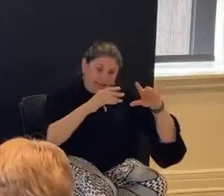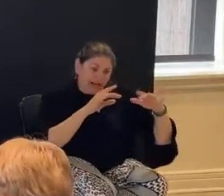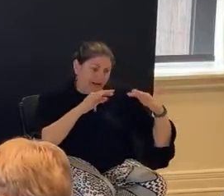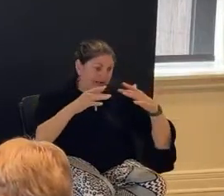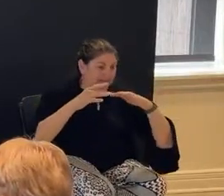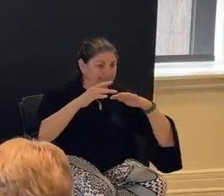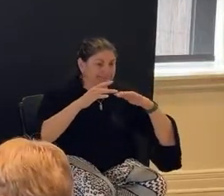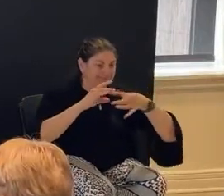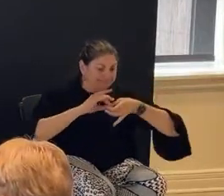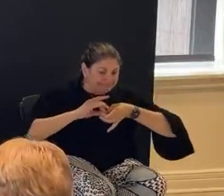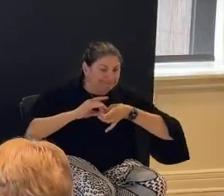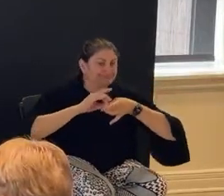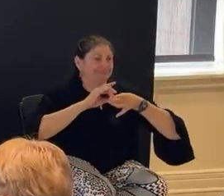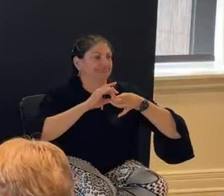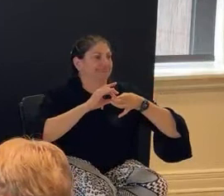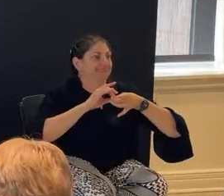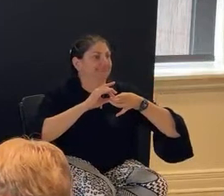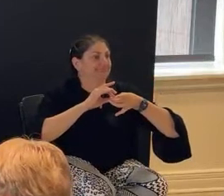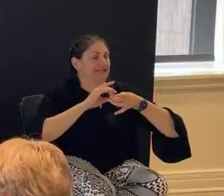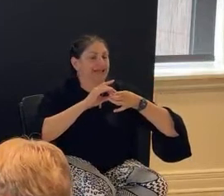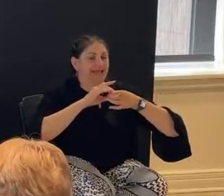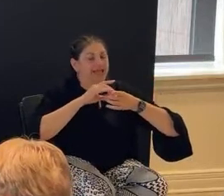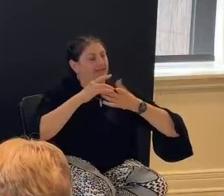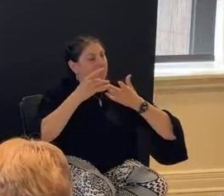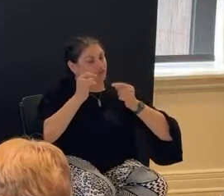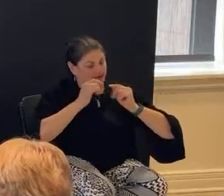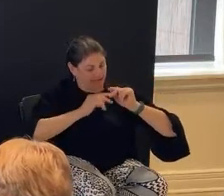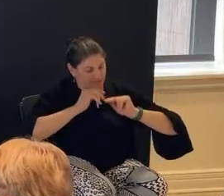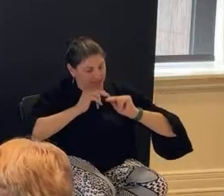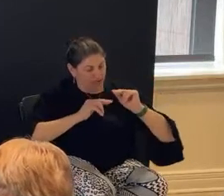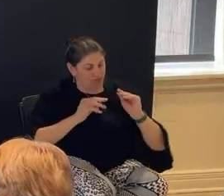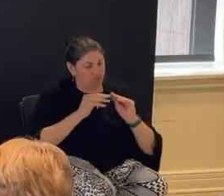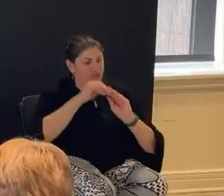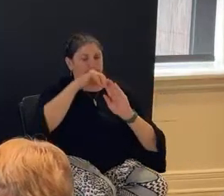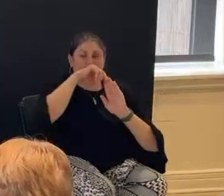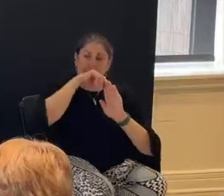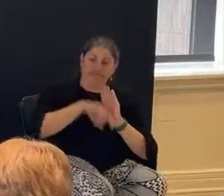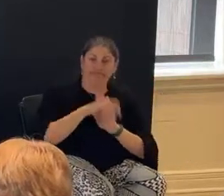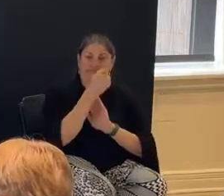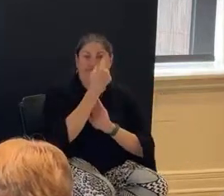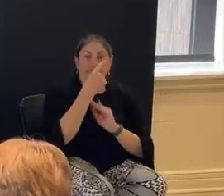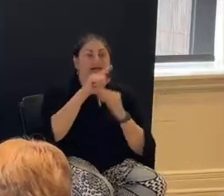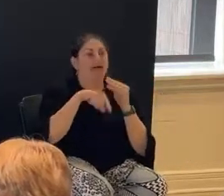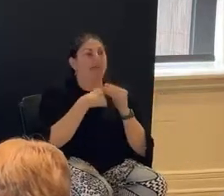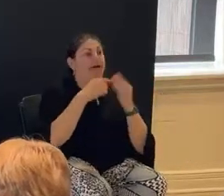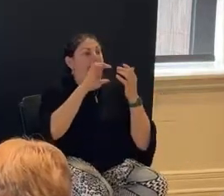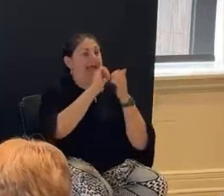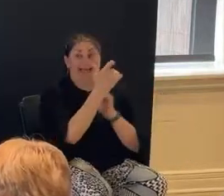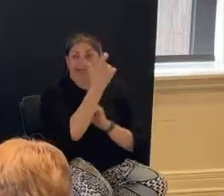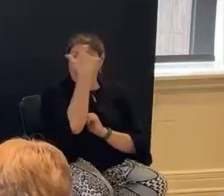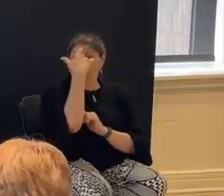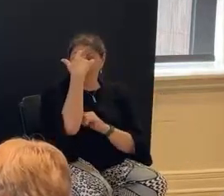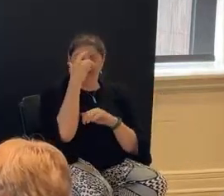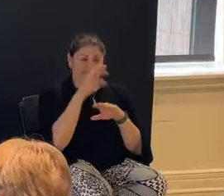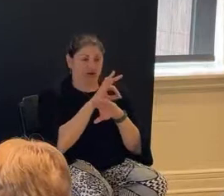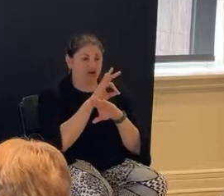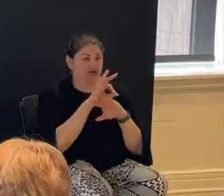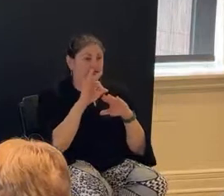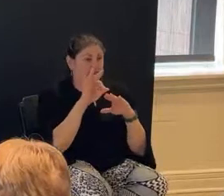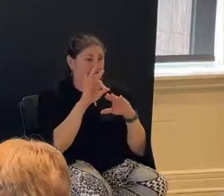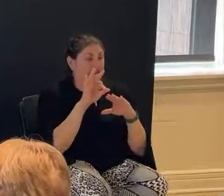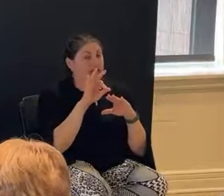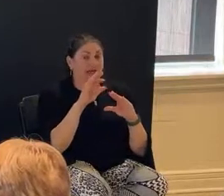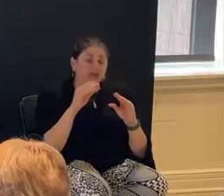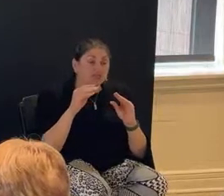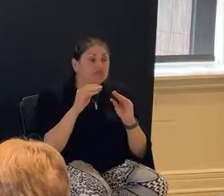know, really build a more detailed understanding of how the brain works, I think, than anybody has ever done before. So